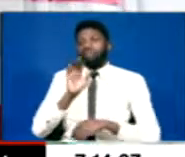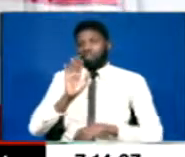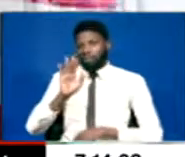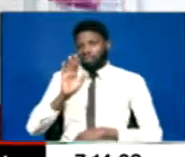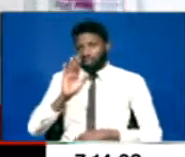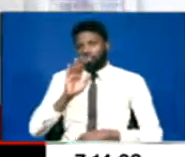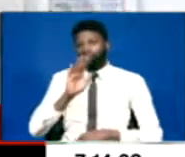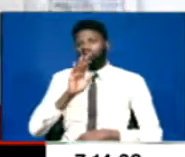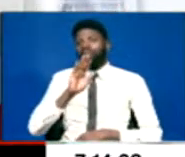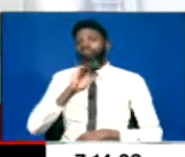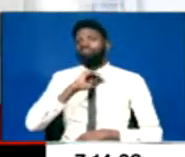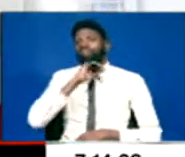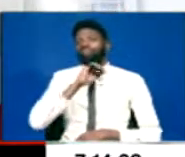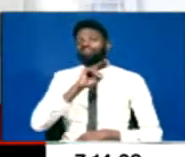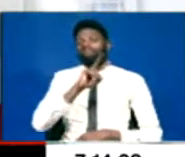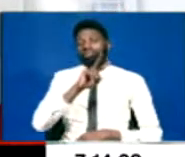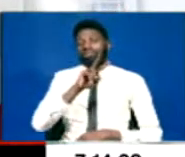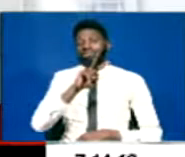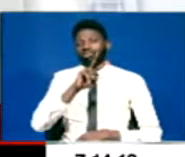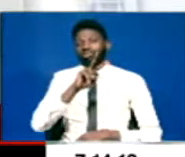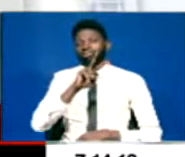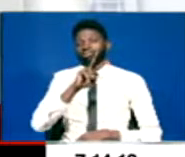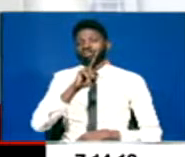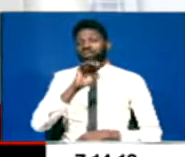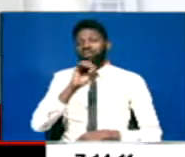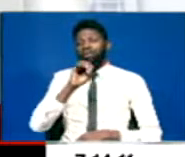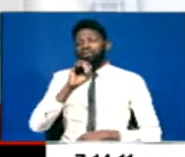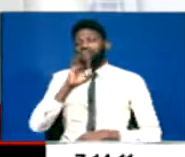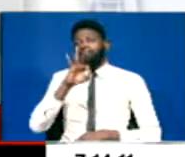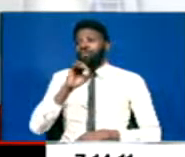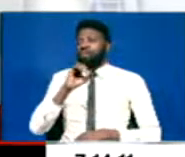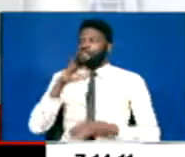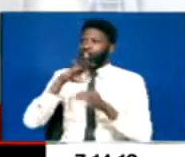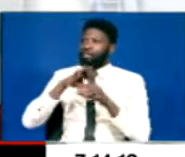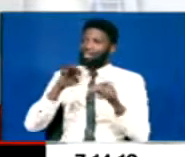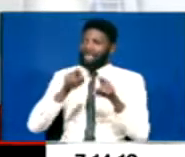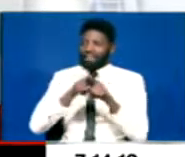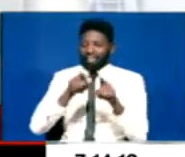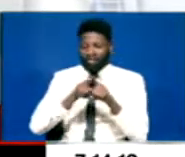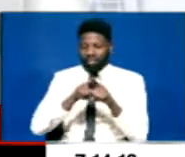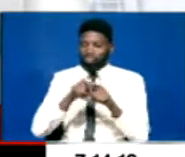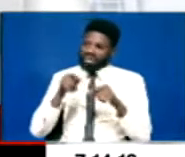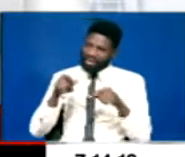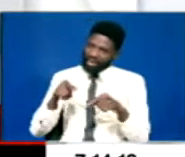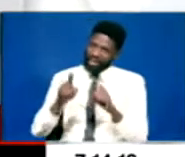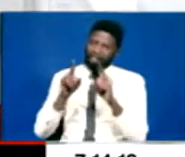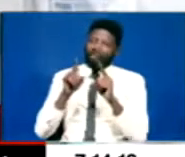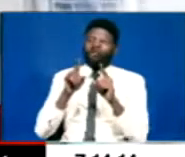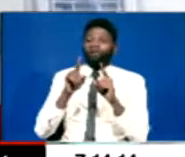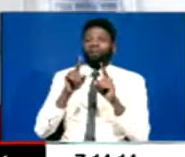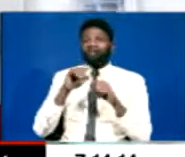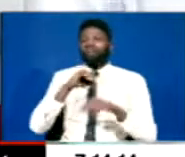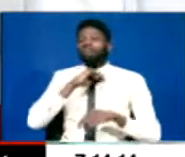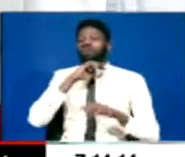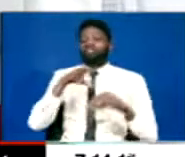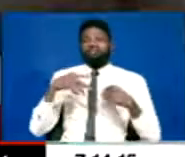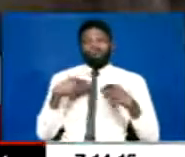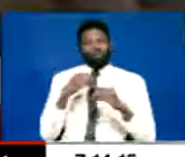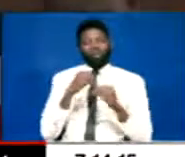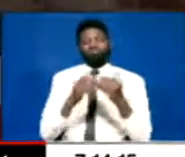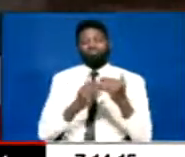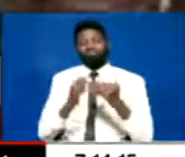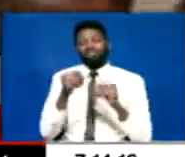The opposition, led by Odinga, rejected the result, and what followed was mass action that resulted in widespread violence and